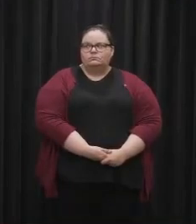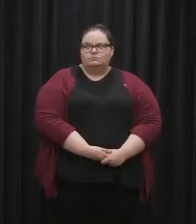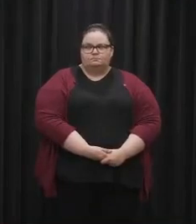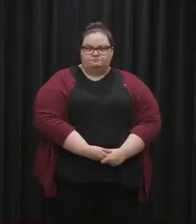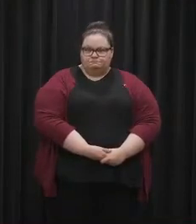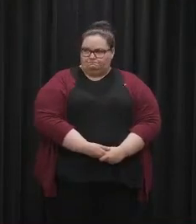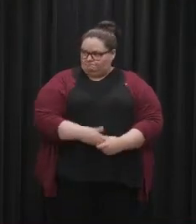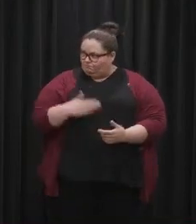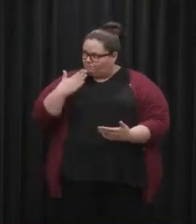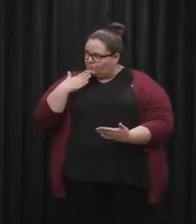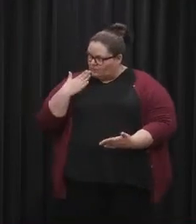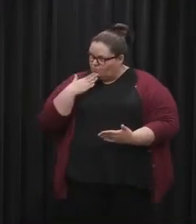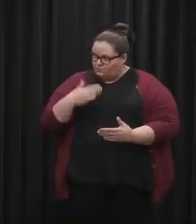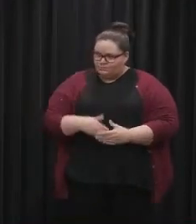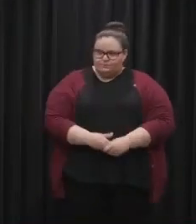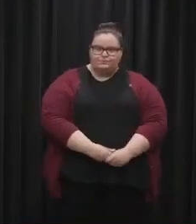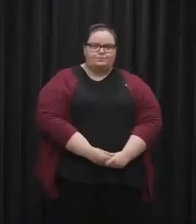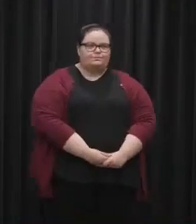Thanks, Dr. Russell.